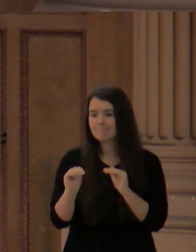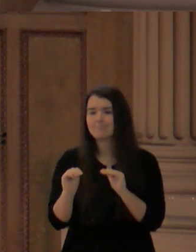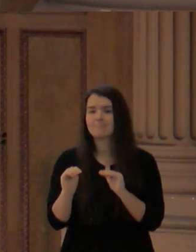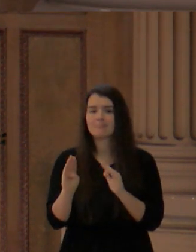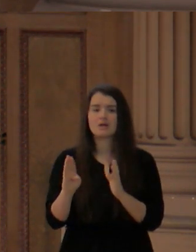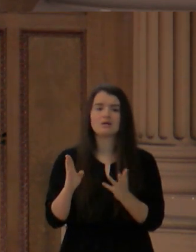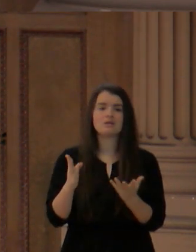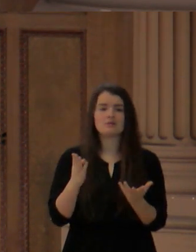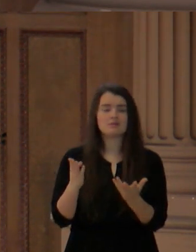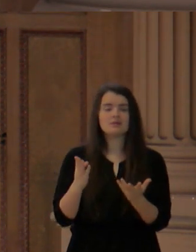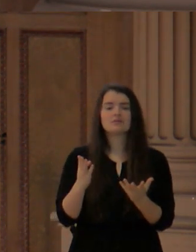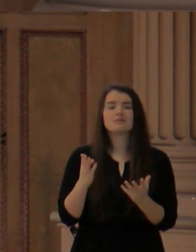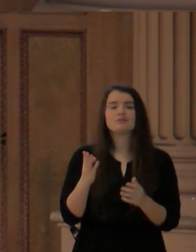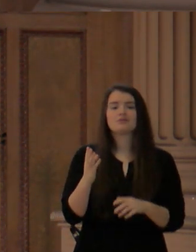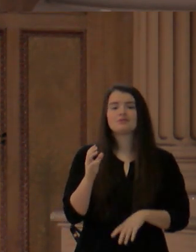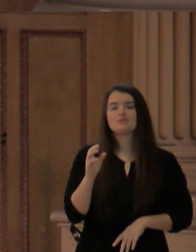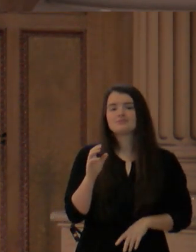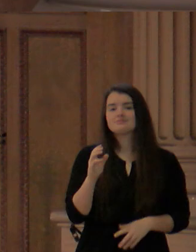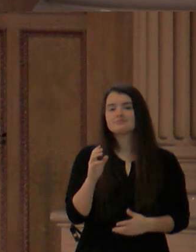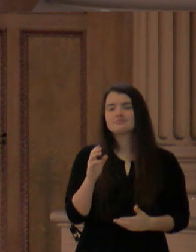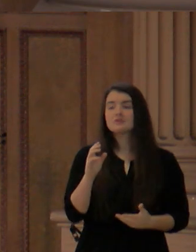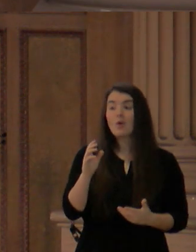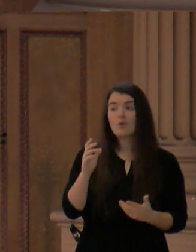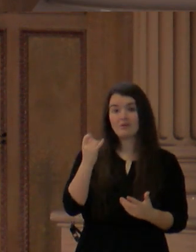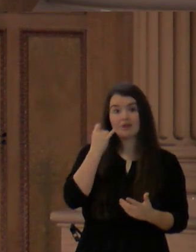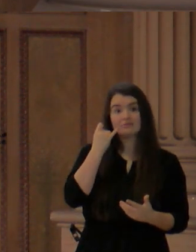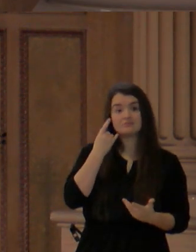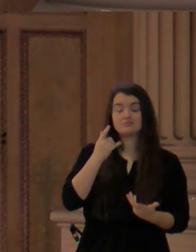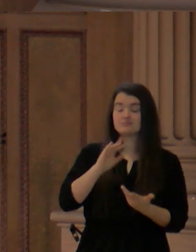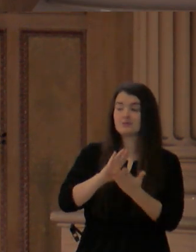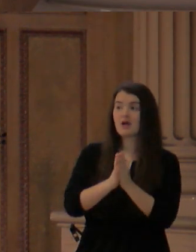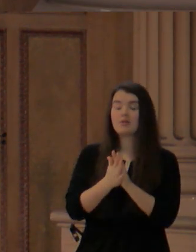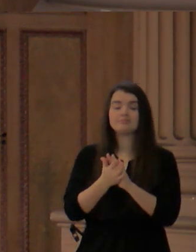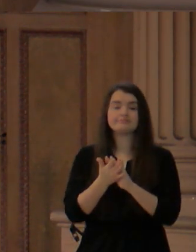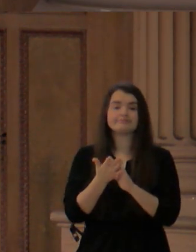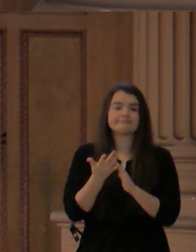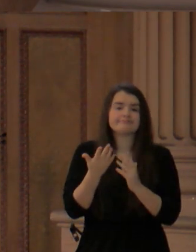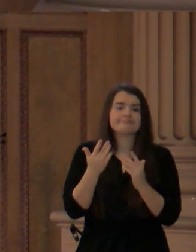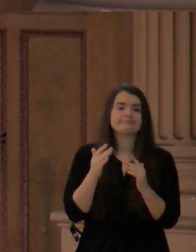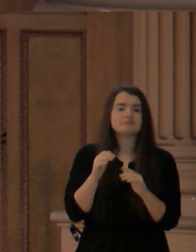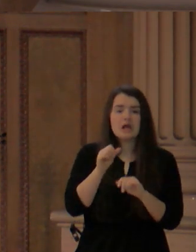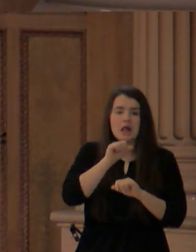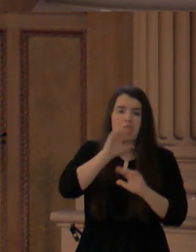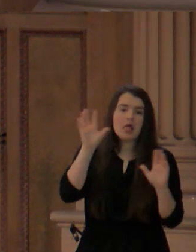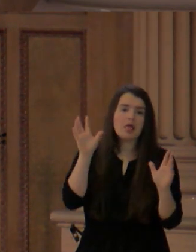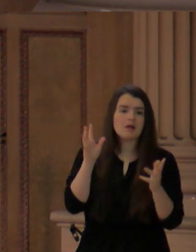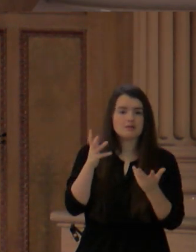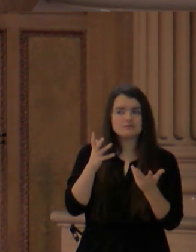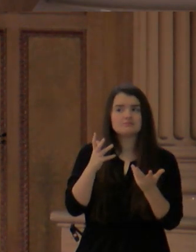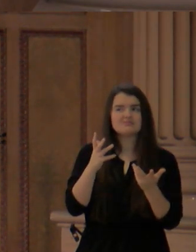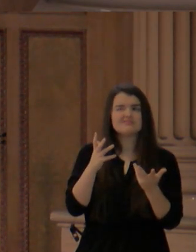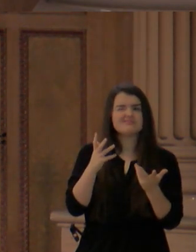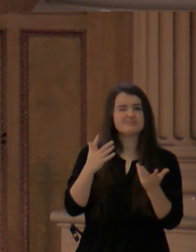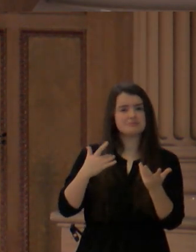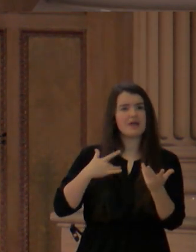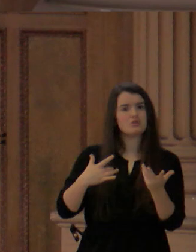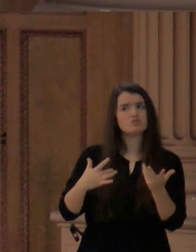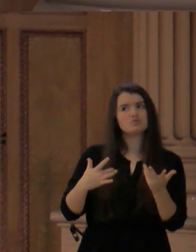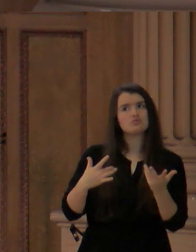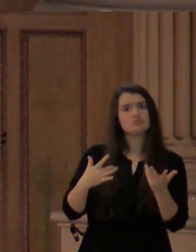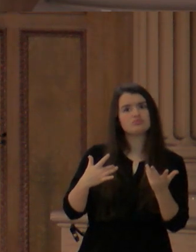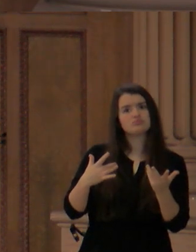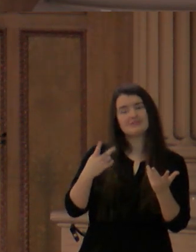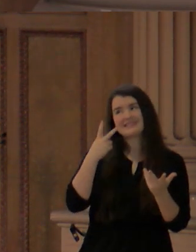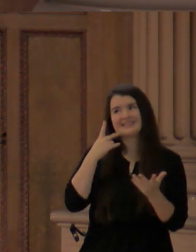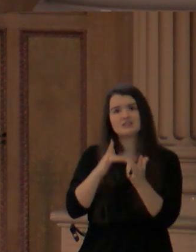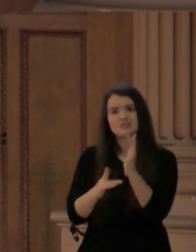pattern and this can cause us to miss the message of the cross and to think that the message of the cross is not that big of a deal to